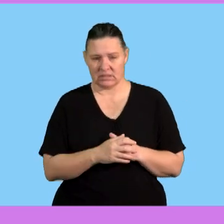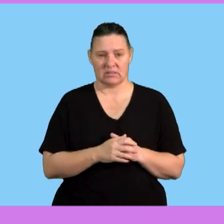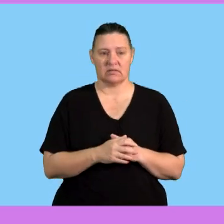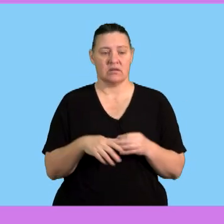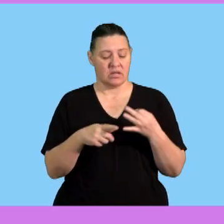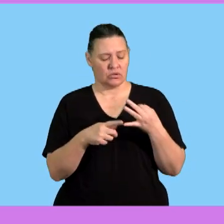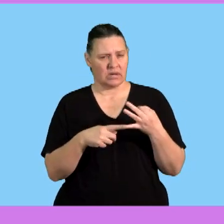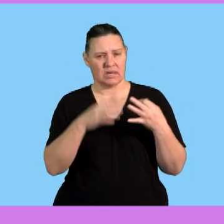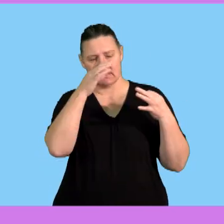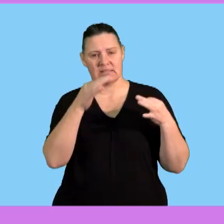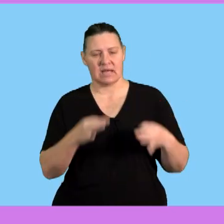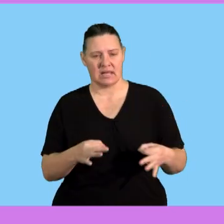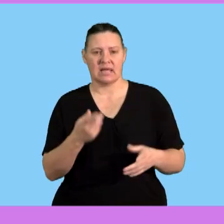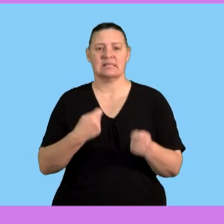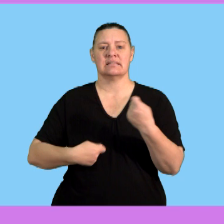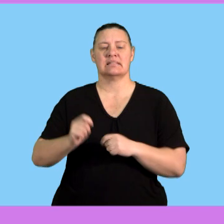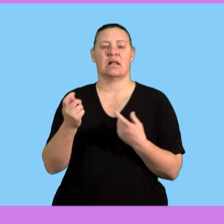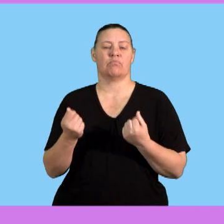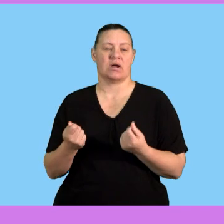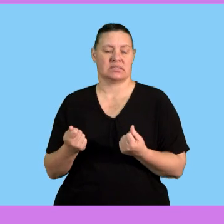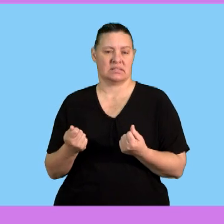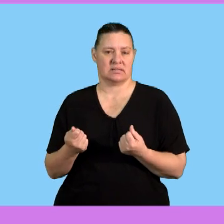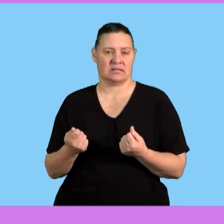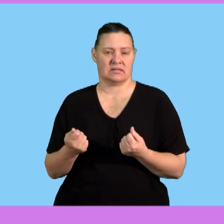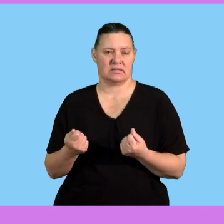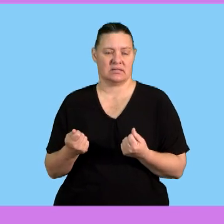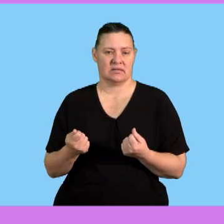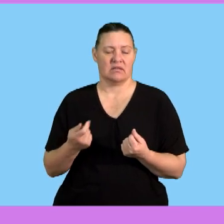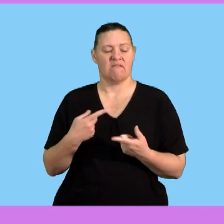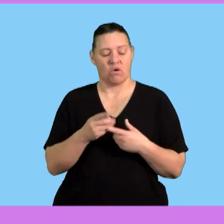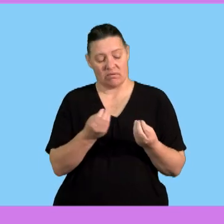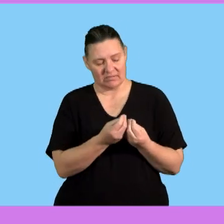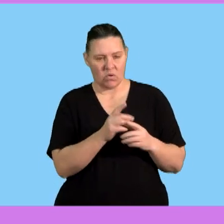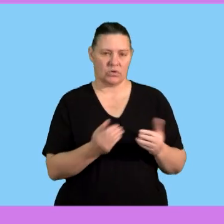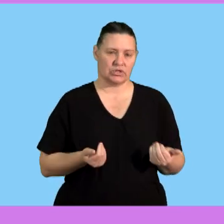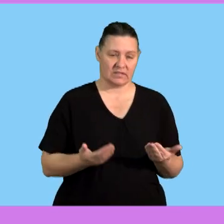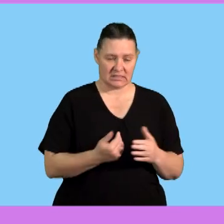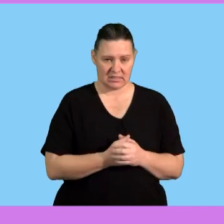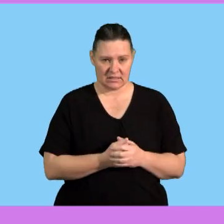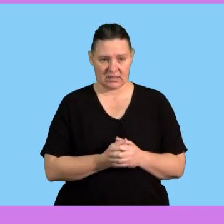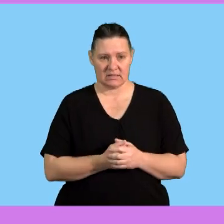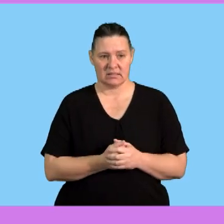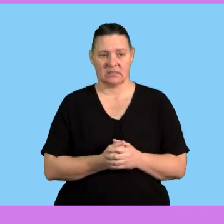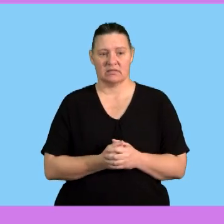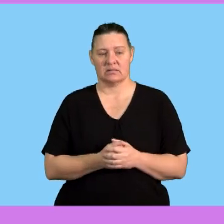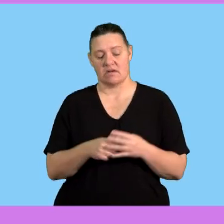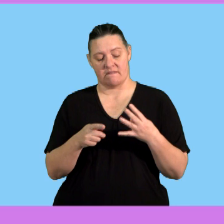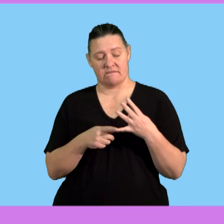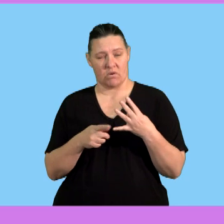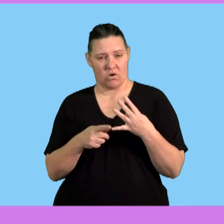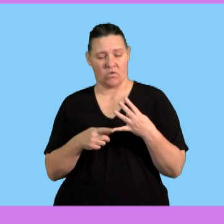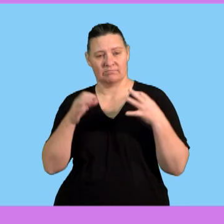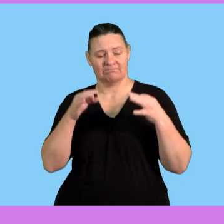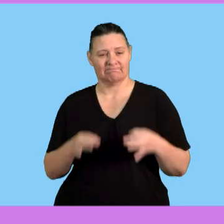three, decide on an appropriate selling price for an item or service. Number